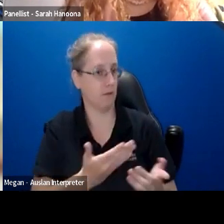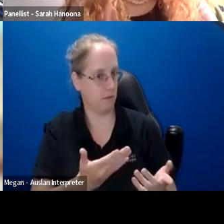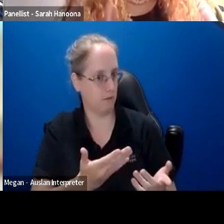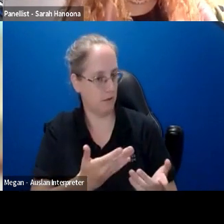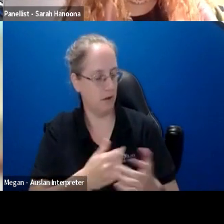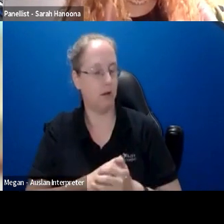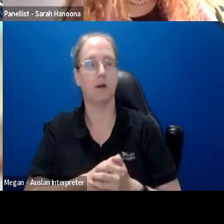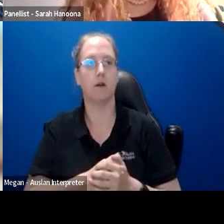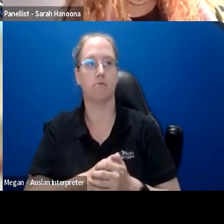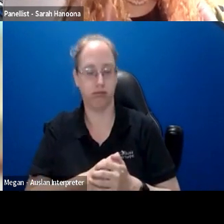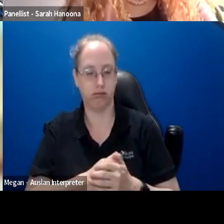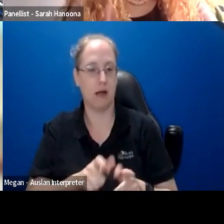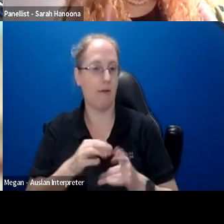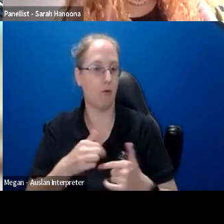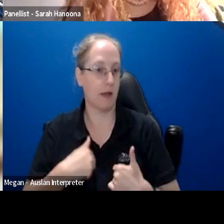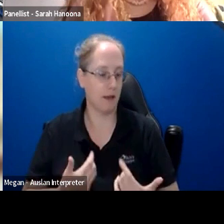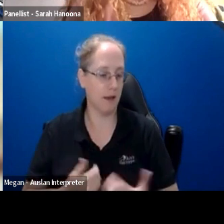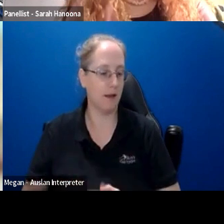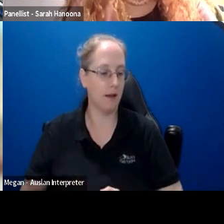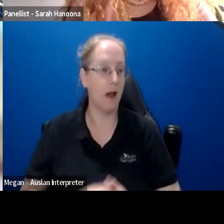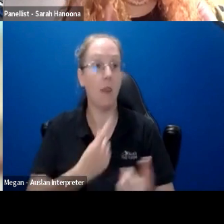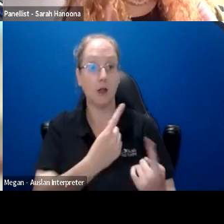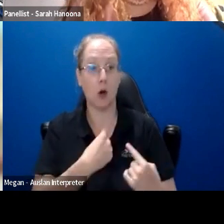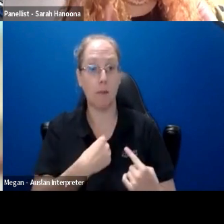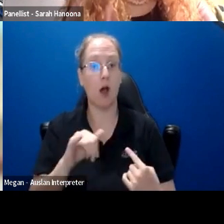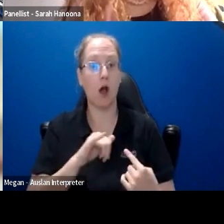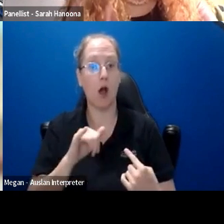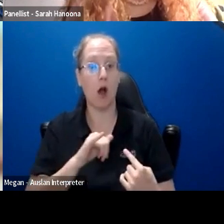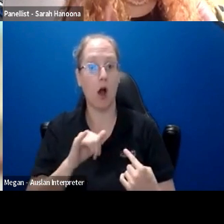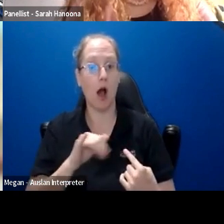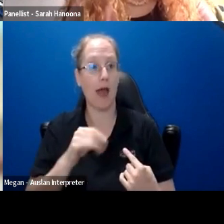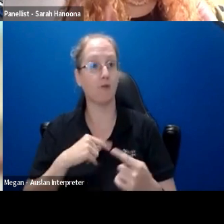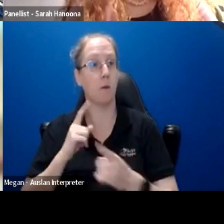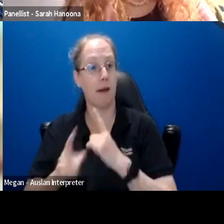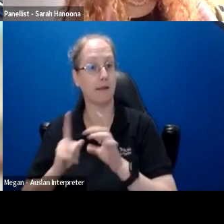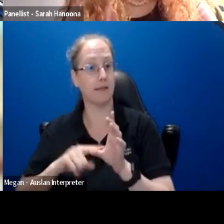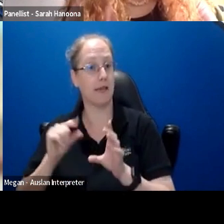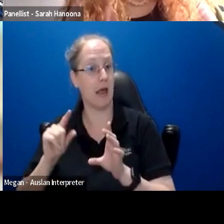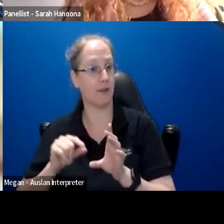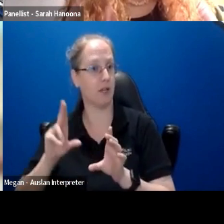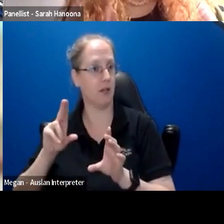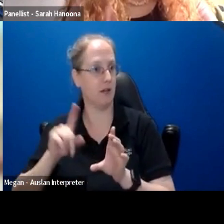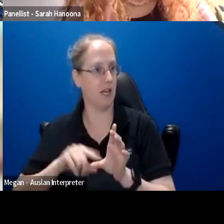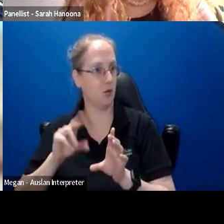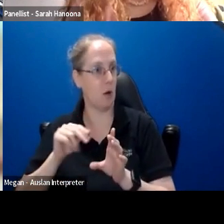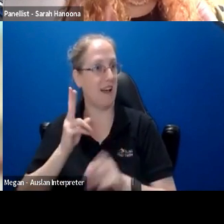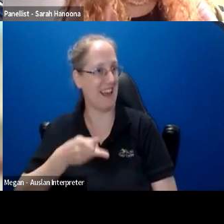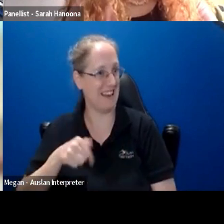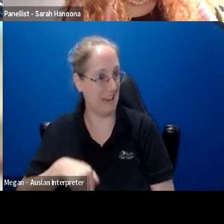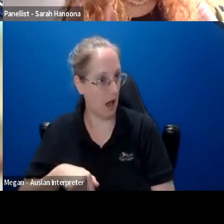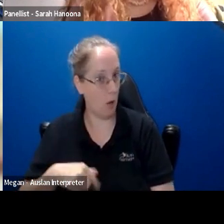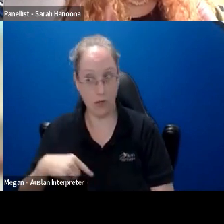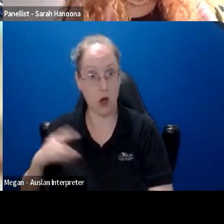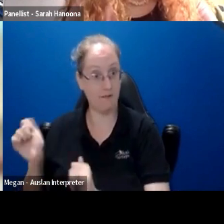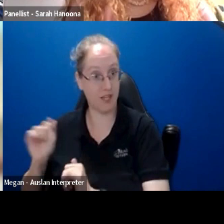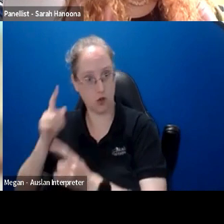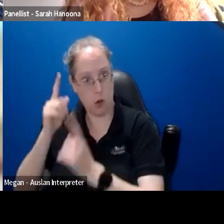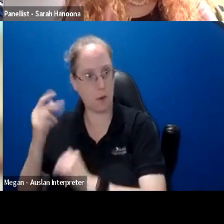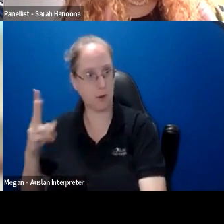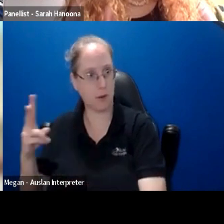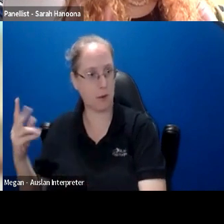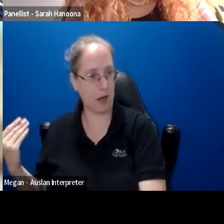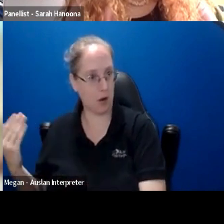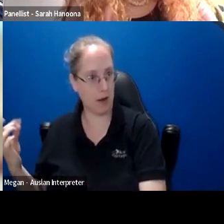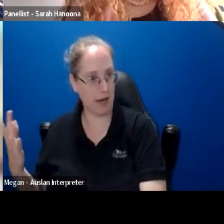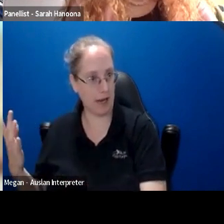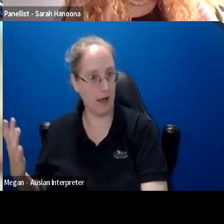was hard for me. I was told I'll either have to go to class 11 and 12, which I graduated in 2020, and I'll have to